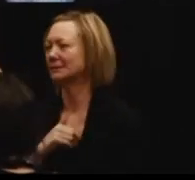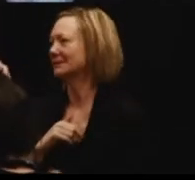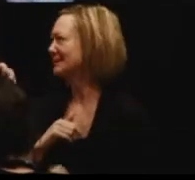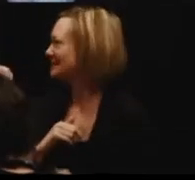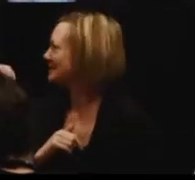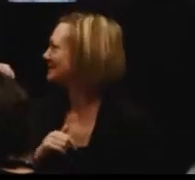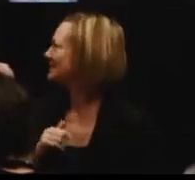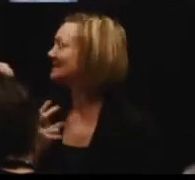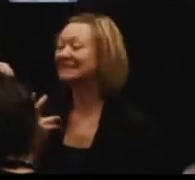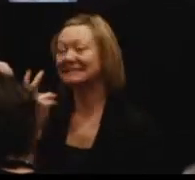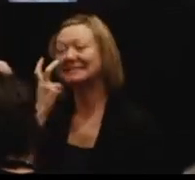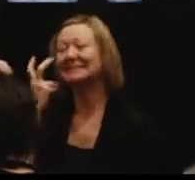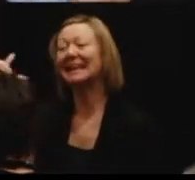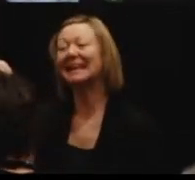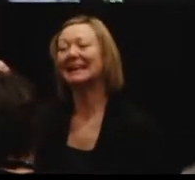On Seek, there are